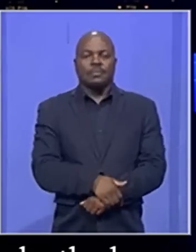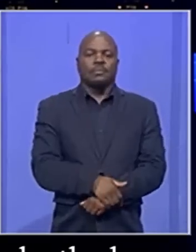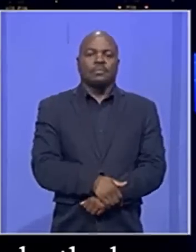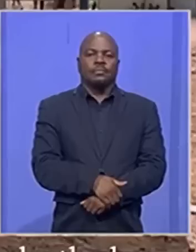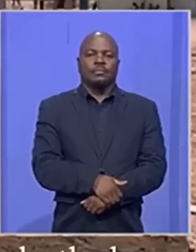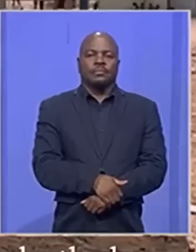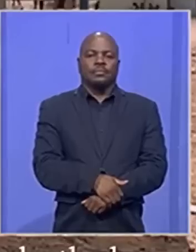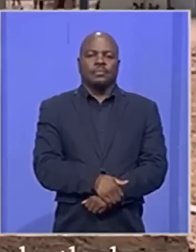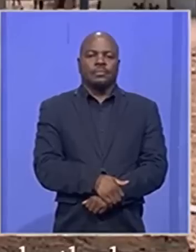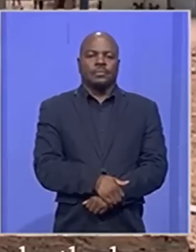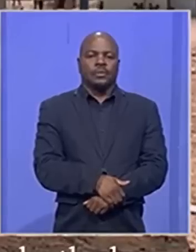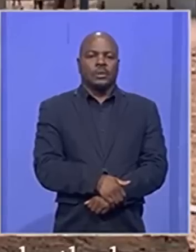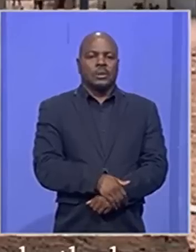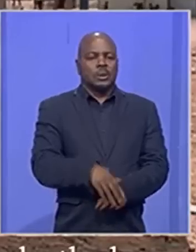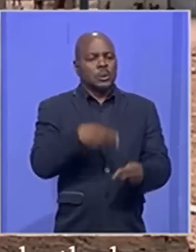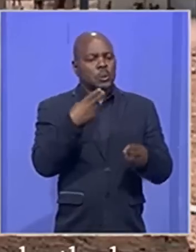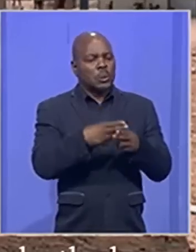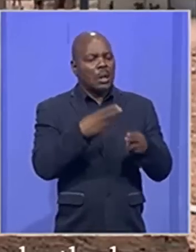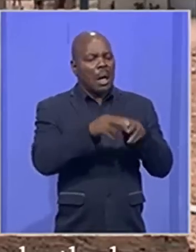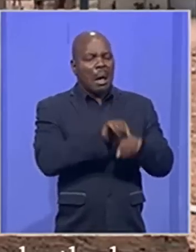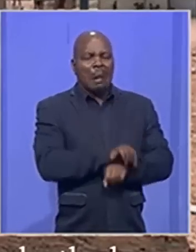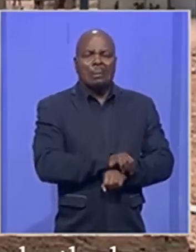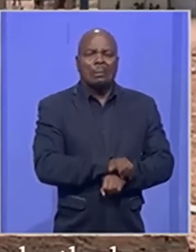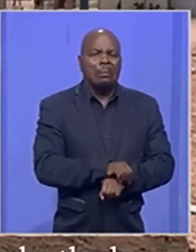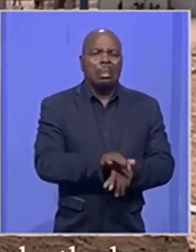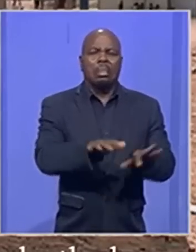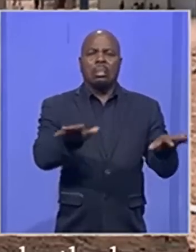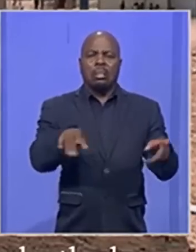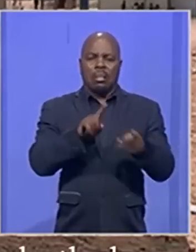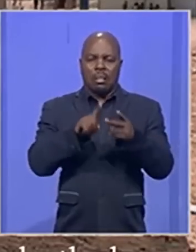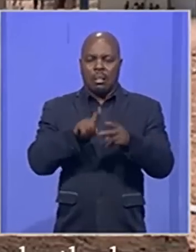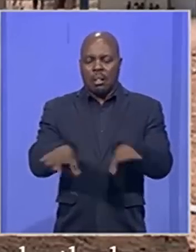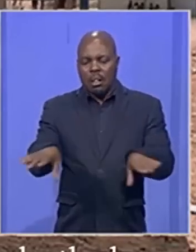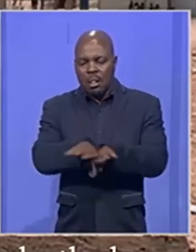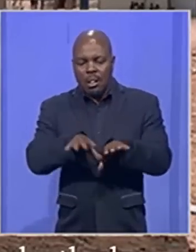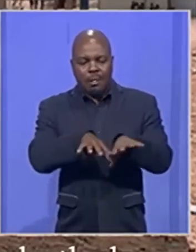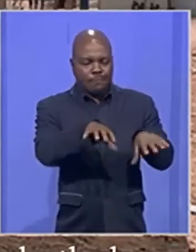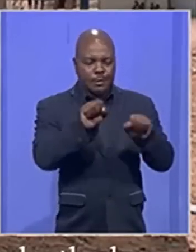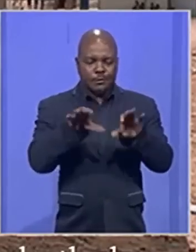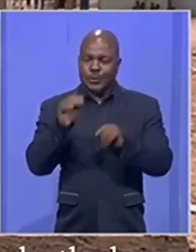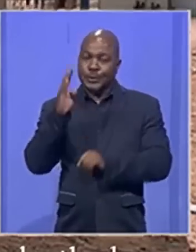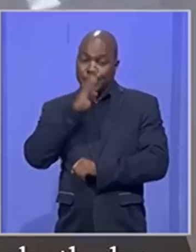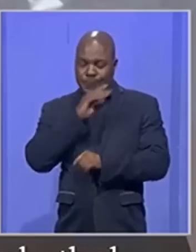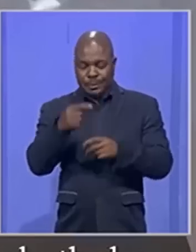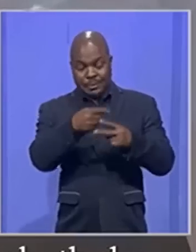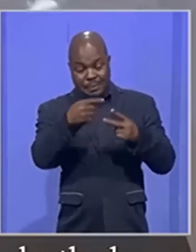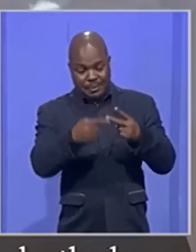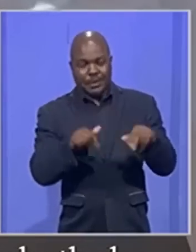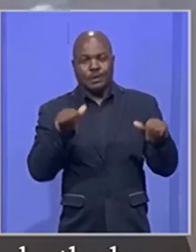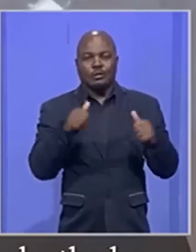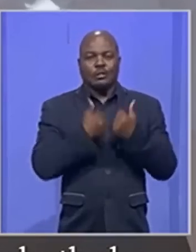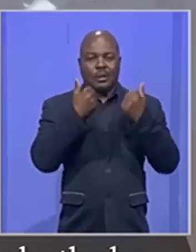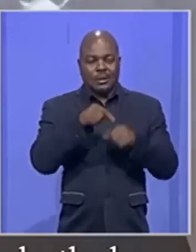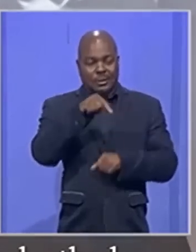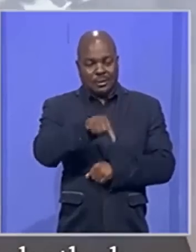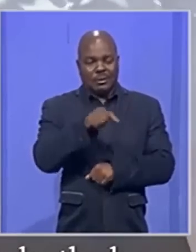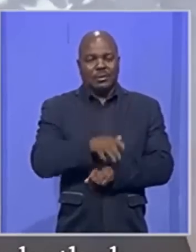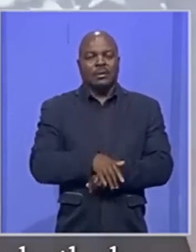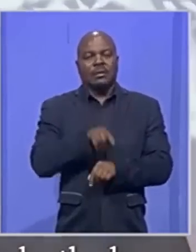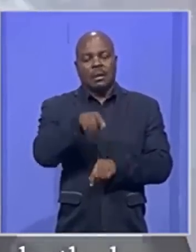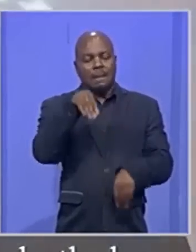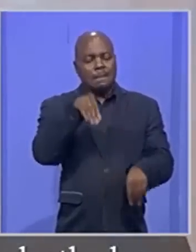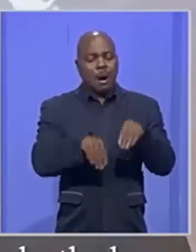Ho phalla ha dikgwerekgwere hohle ho se phuthwe matlakala ke maqakabetsi a etsahalang motseng o nang le merafo wa